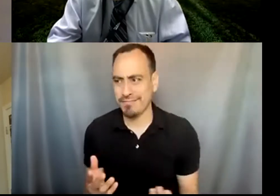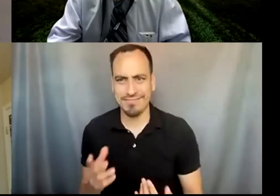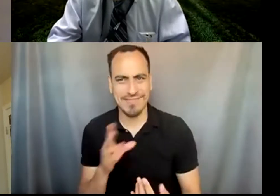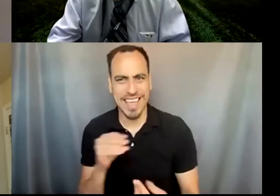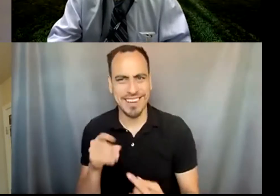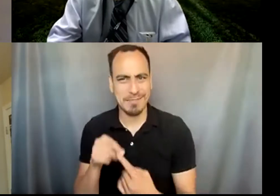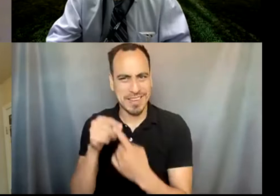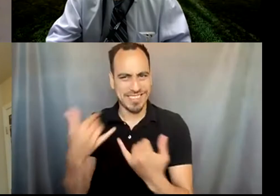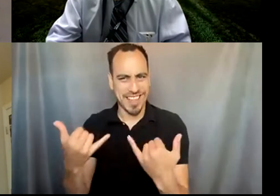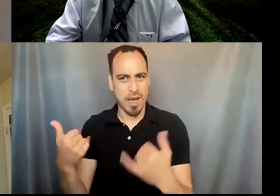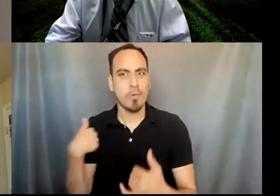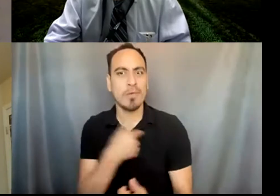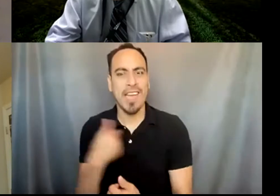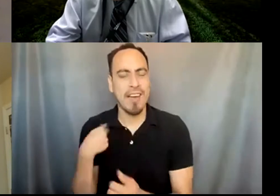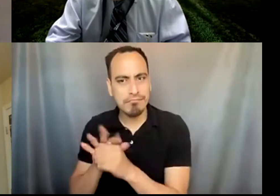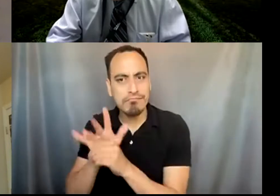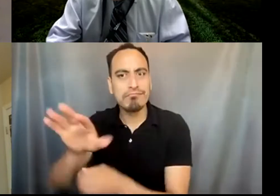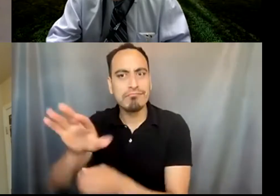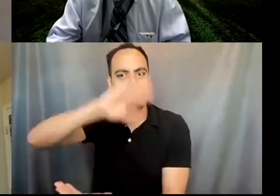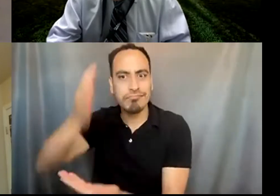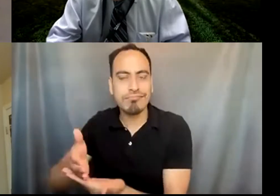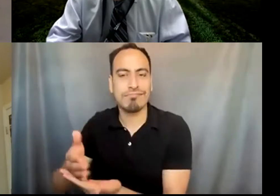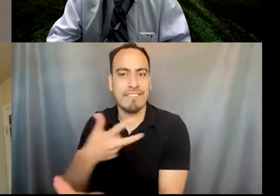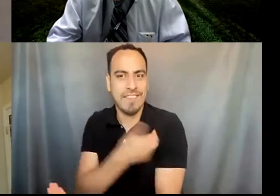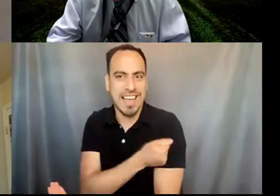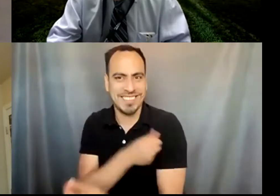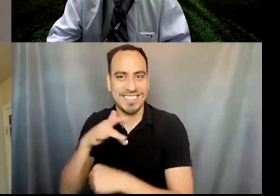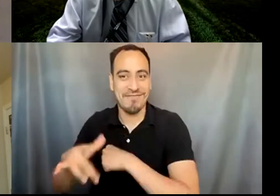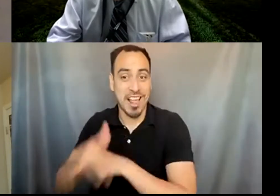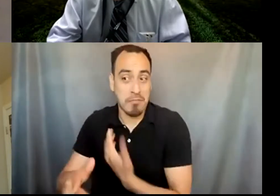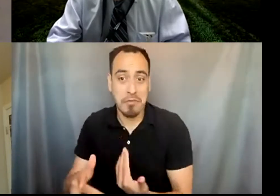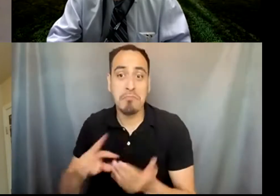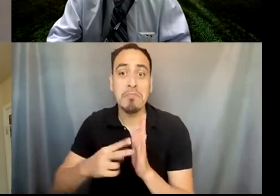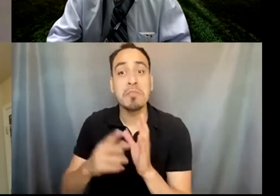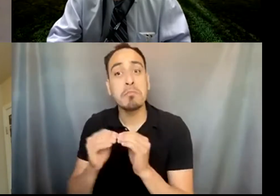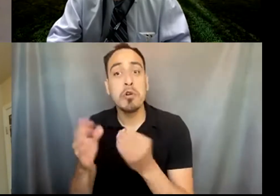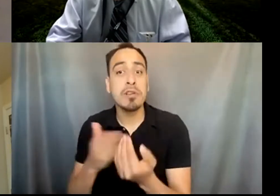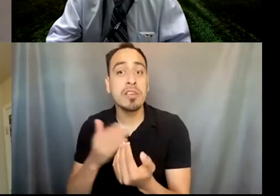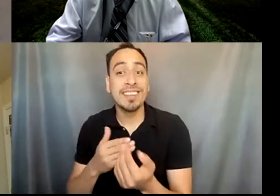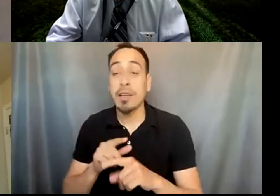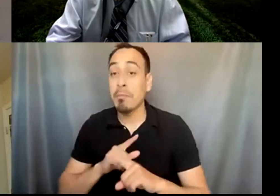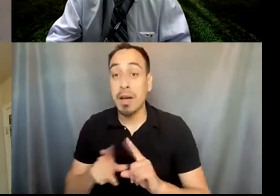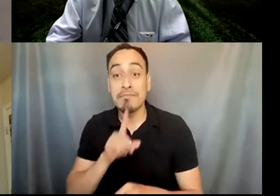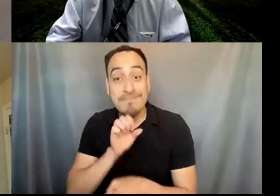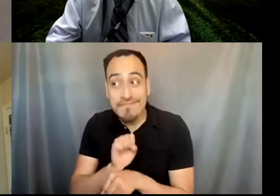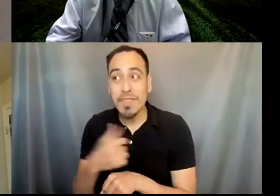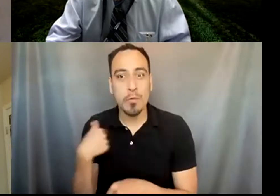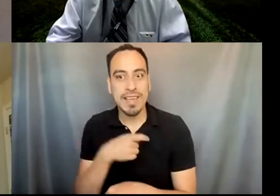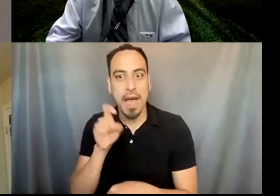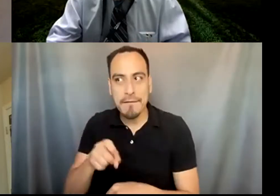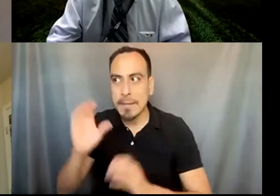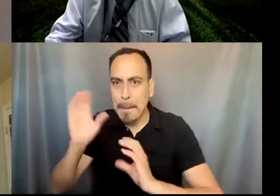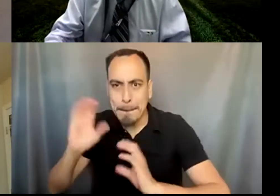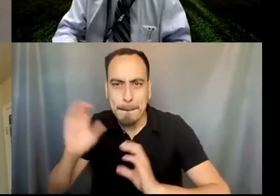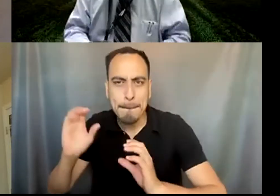doses available, that makes it easier. So it's just us being able to get the people who are willing to get